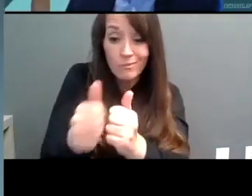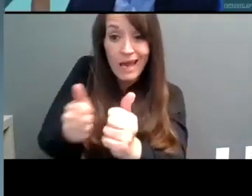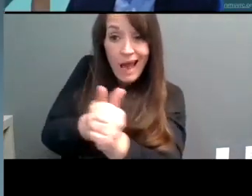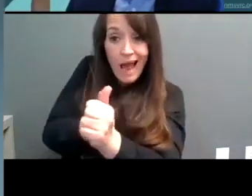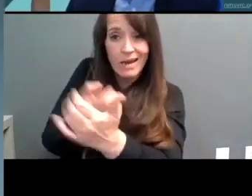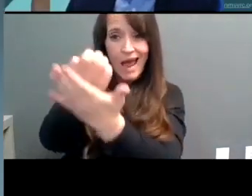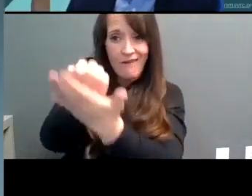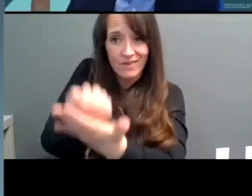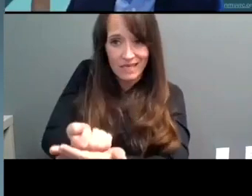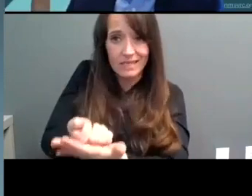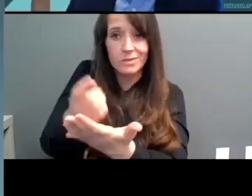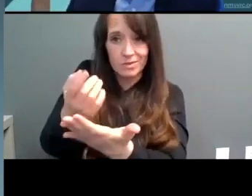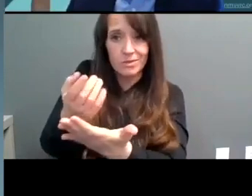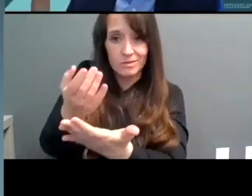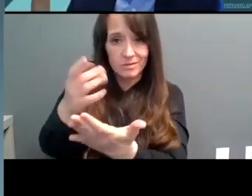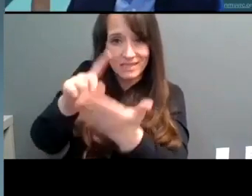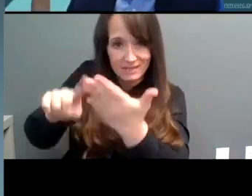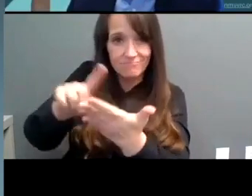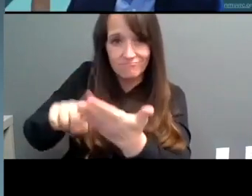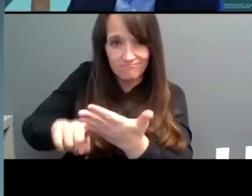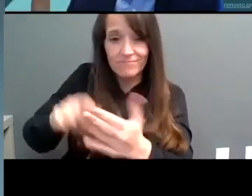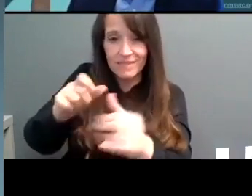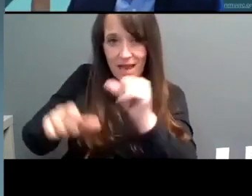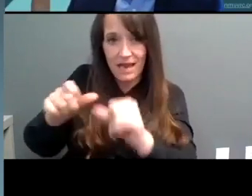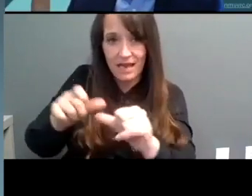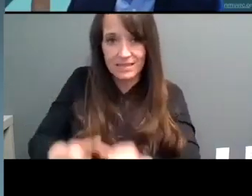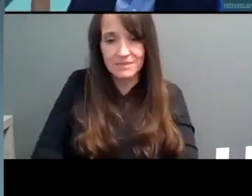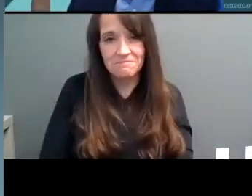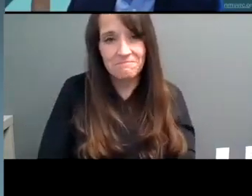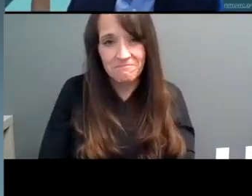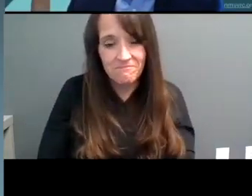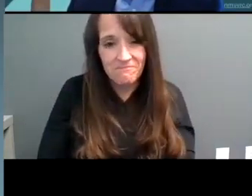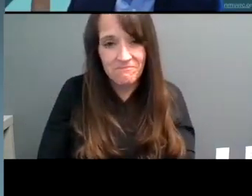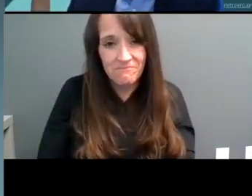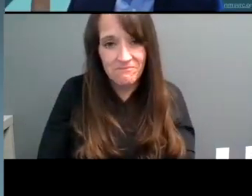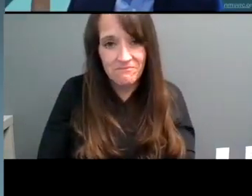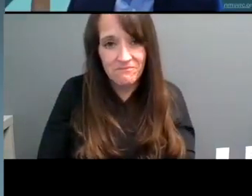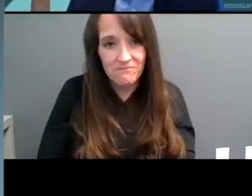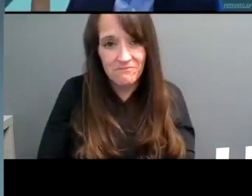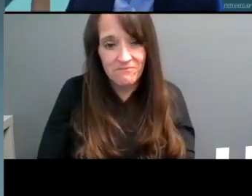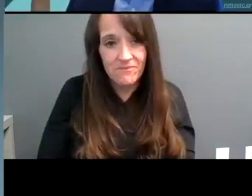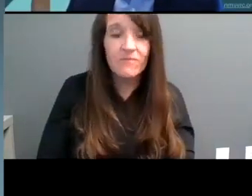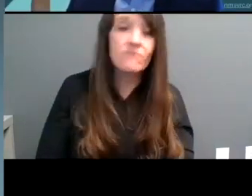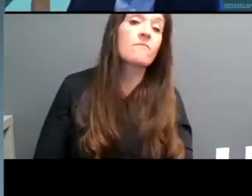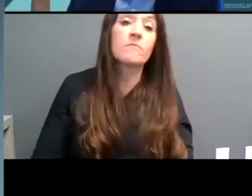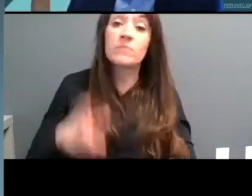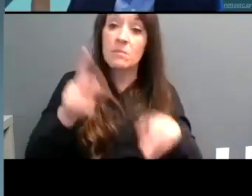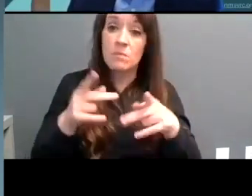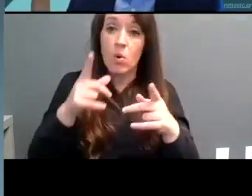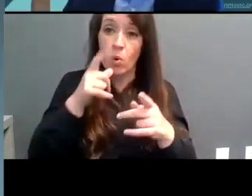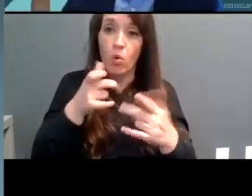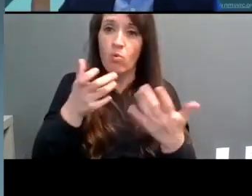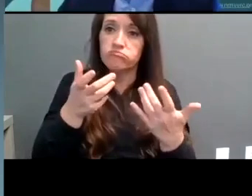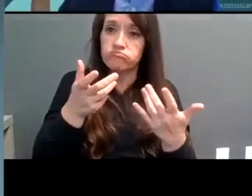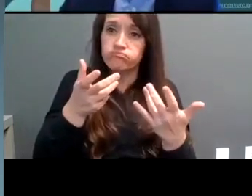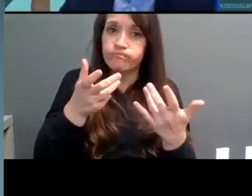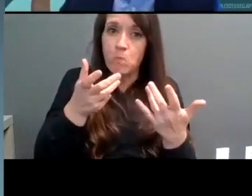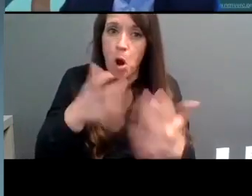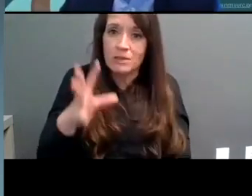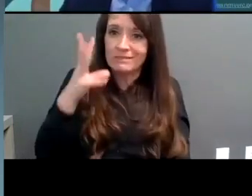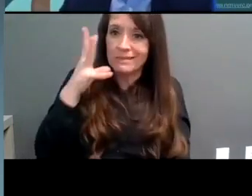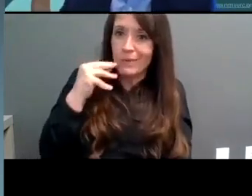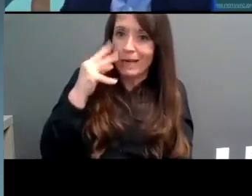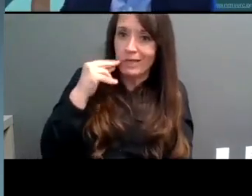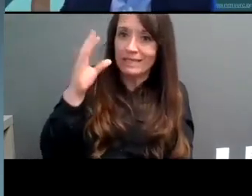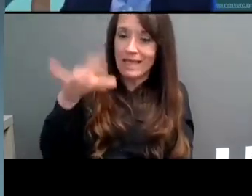So the power of the personal story of mass violence survivors and lived experience of those who serve them have been driving forces of the